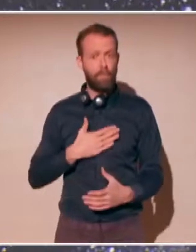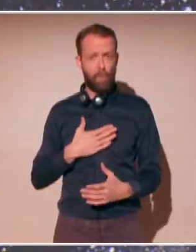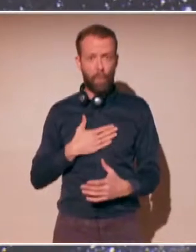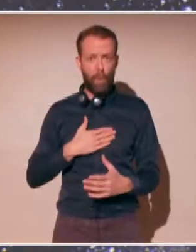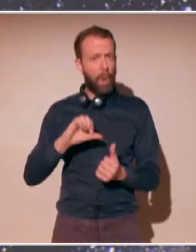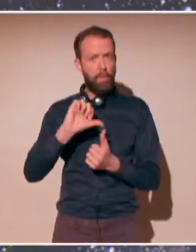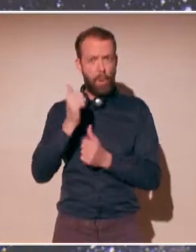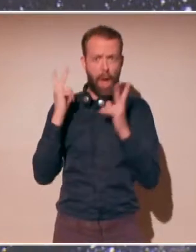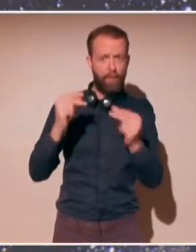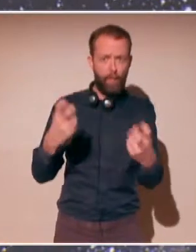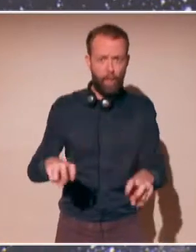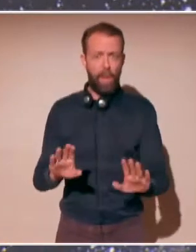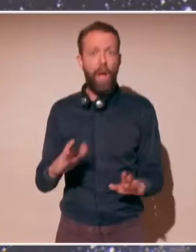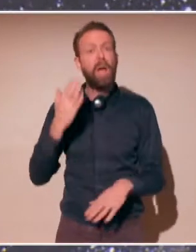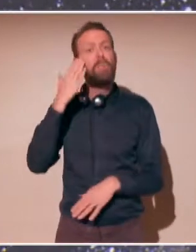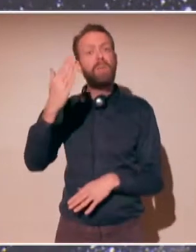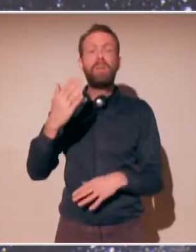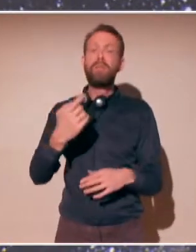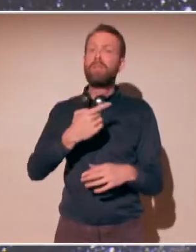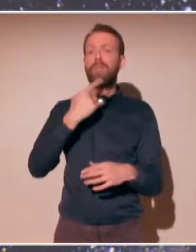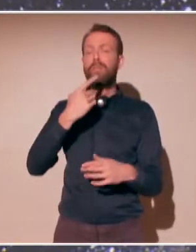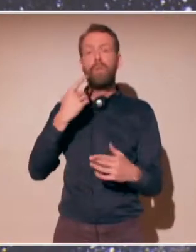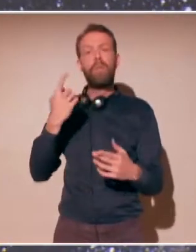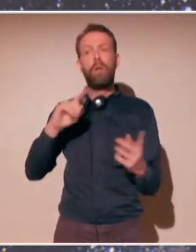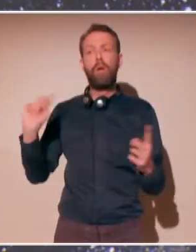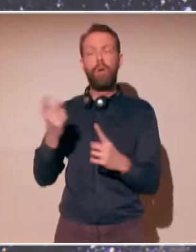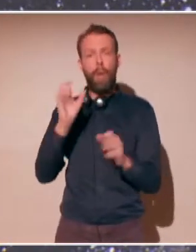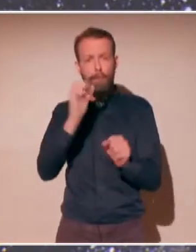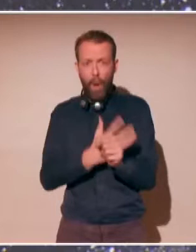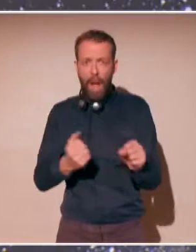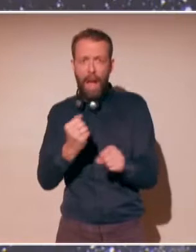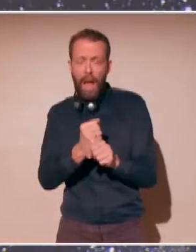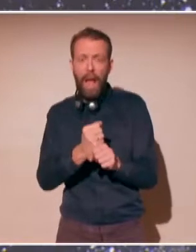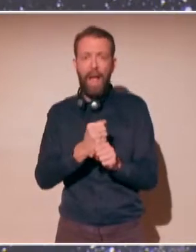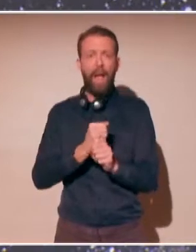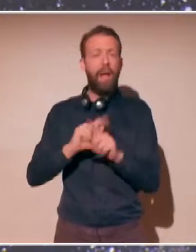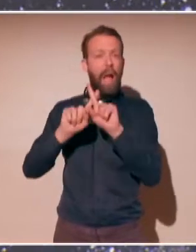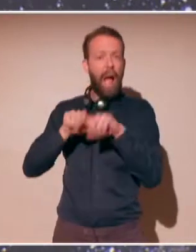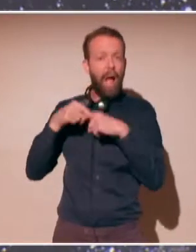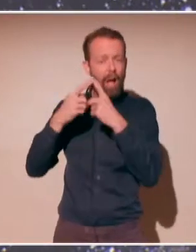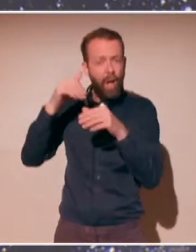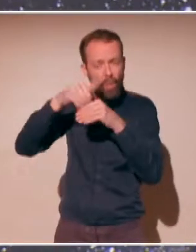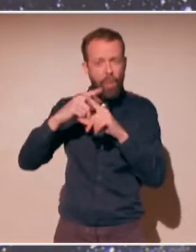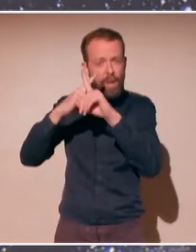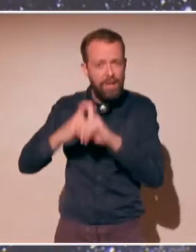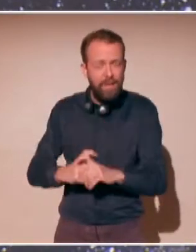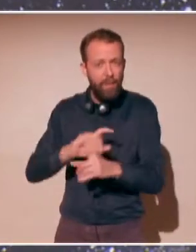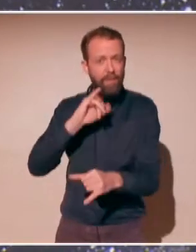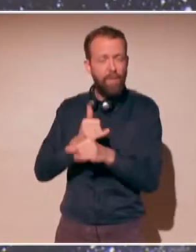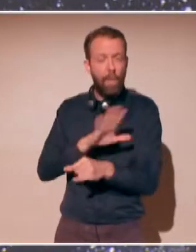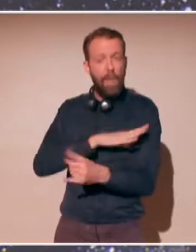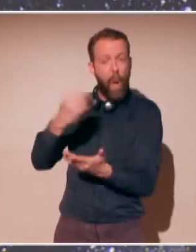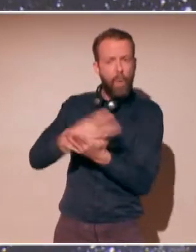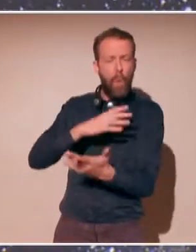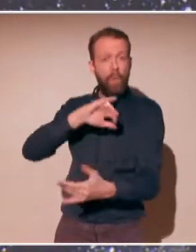I don't want to be the winner. If that means developing